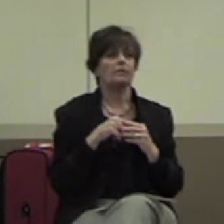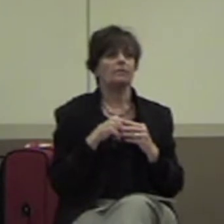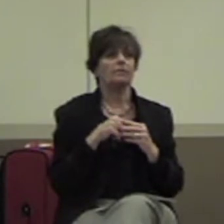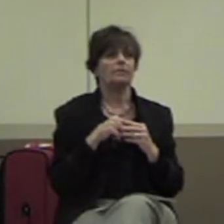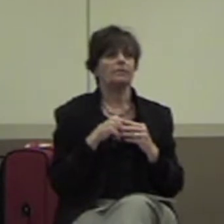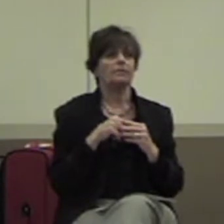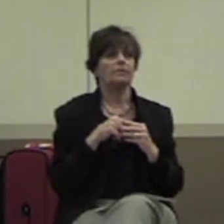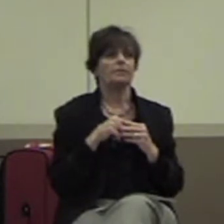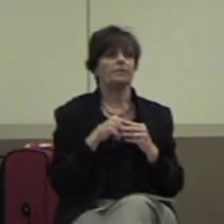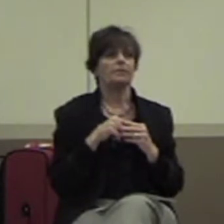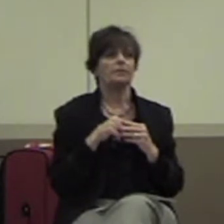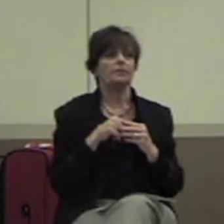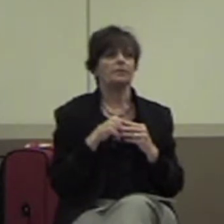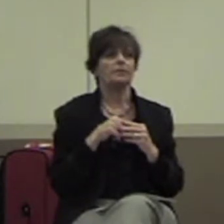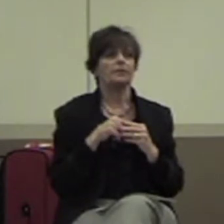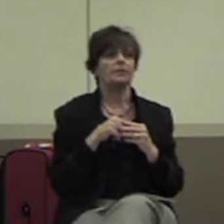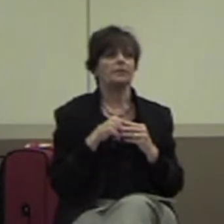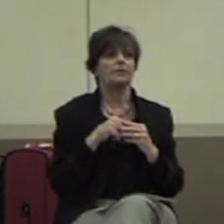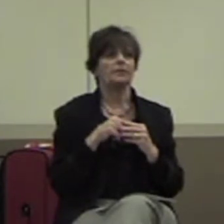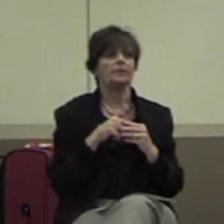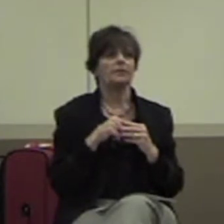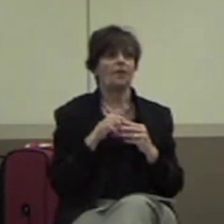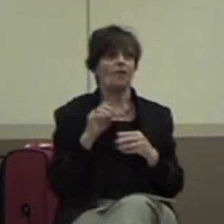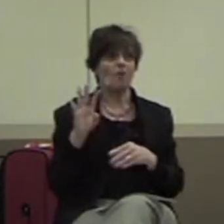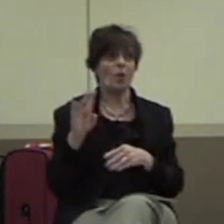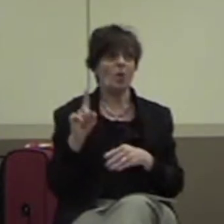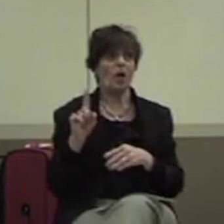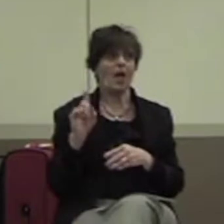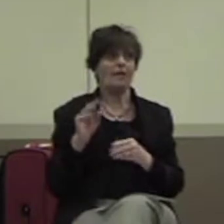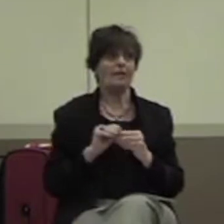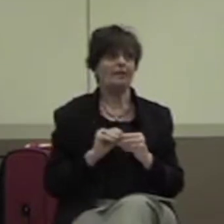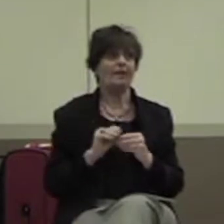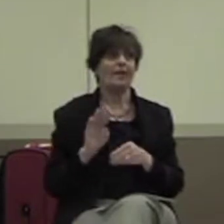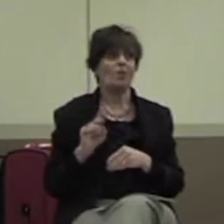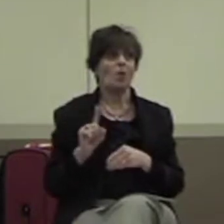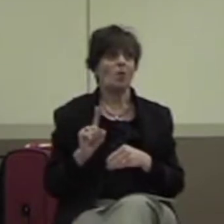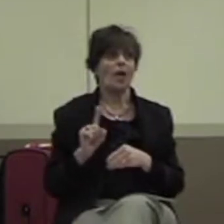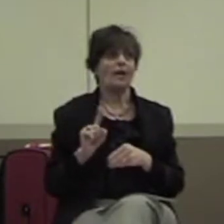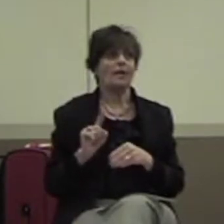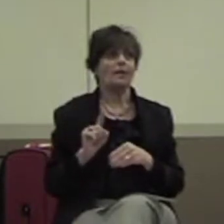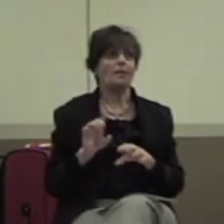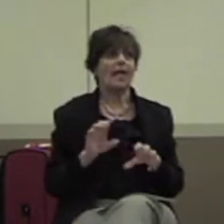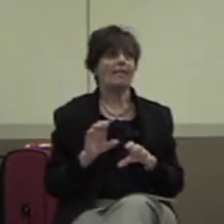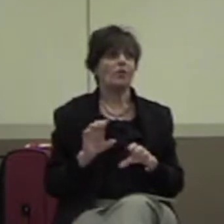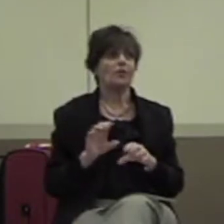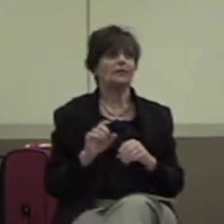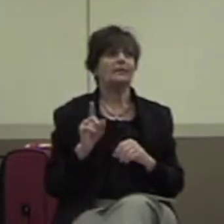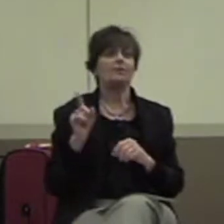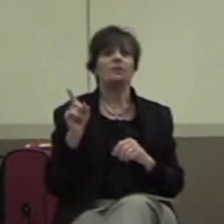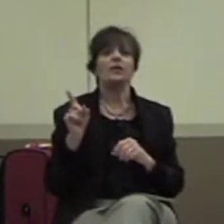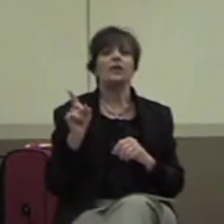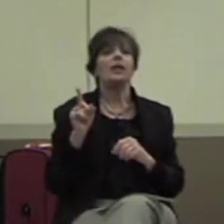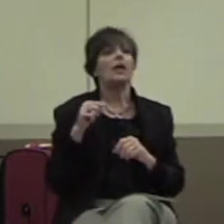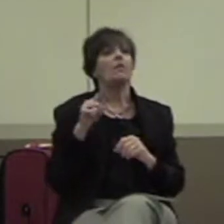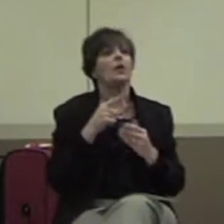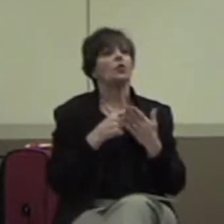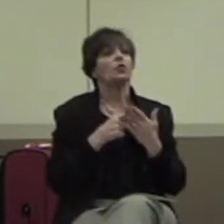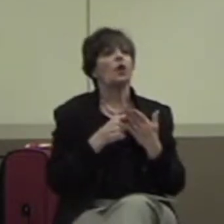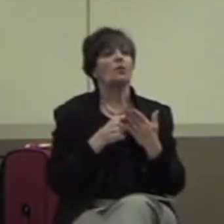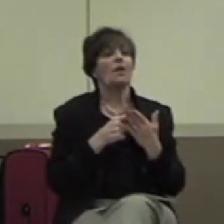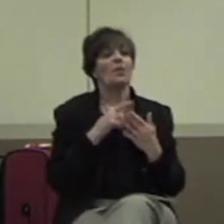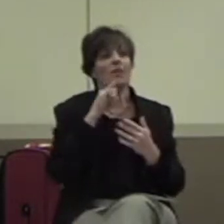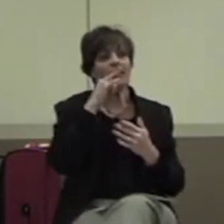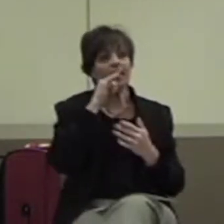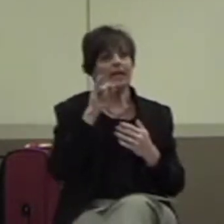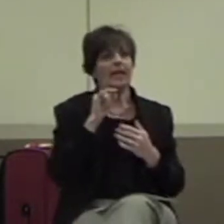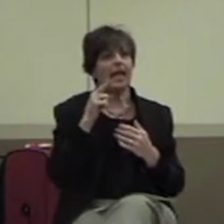is because of what I was talking about earlier. Sometimes when you come into a behavior support team meeting, they are talking